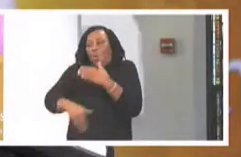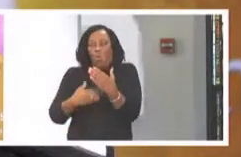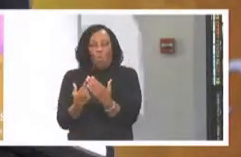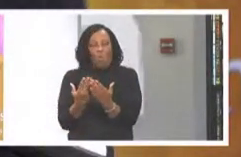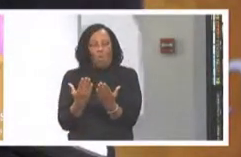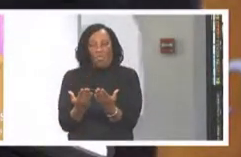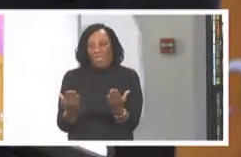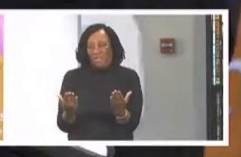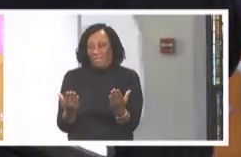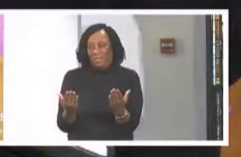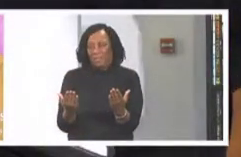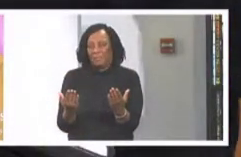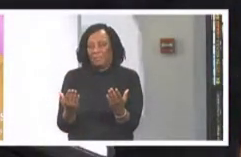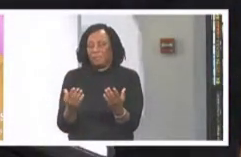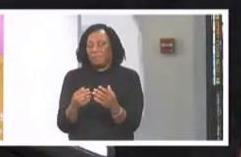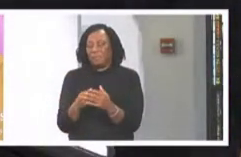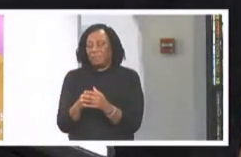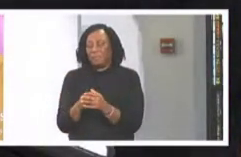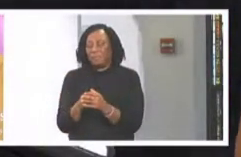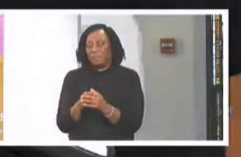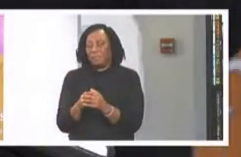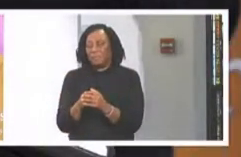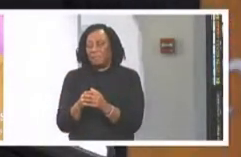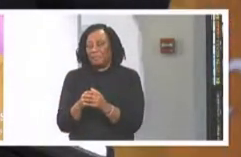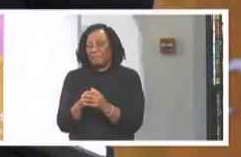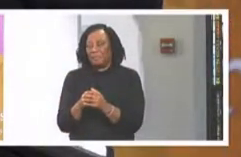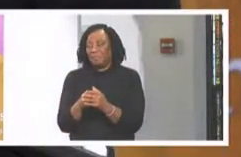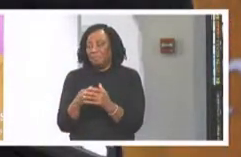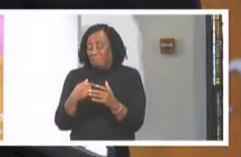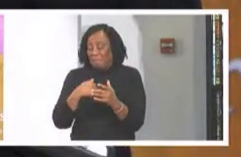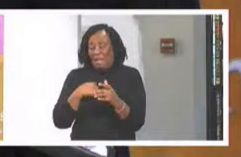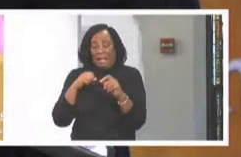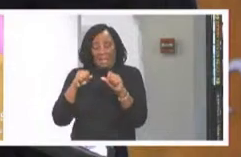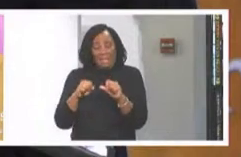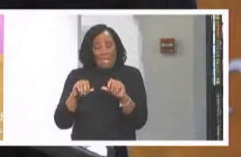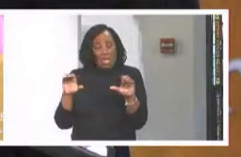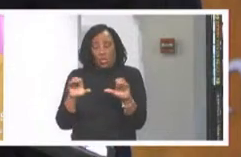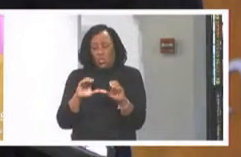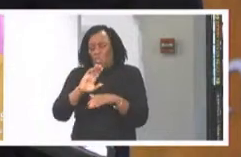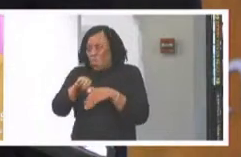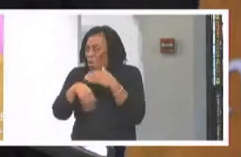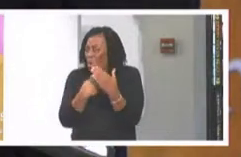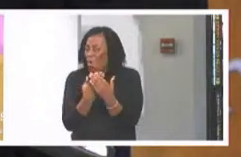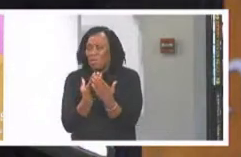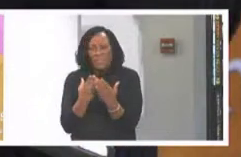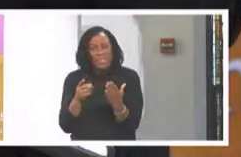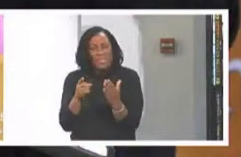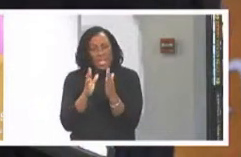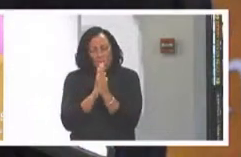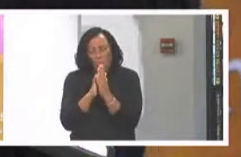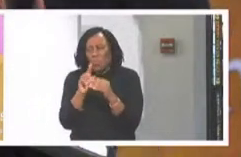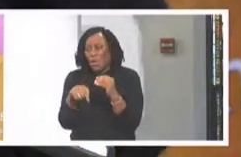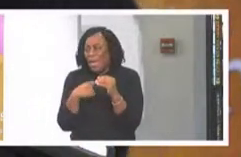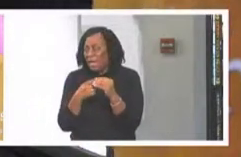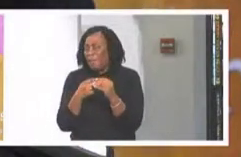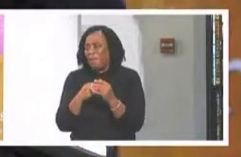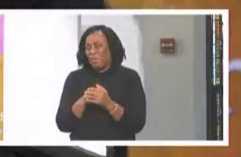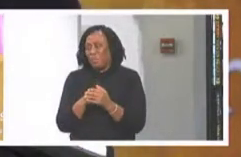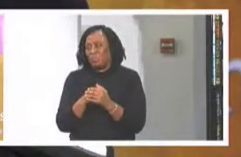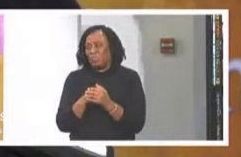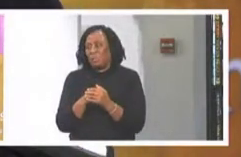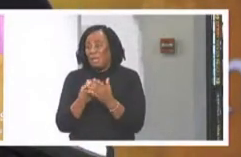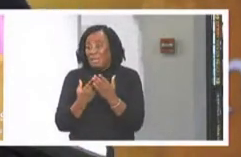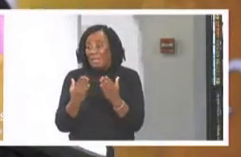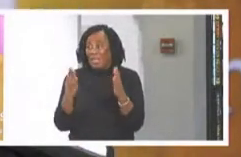the things that are in my word. I can do those things that you're praying about. I can do that you cry yourself to sleep